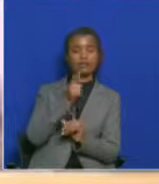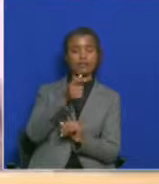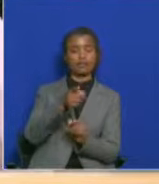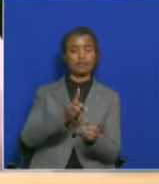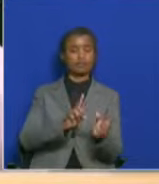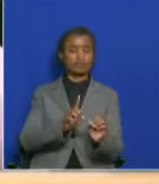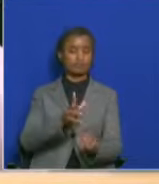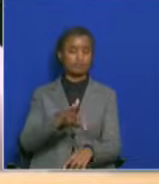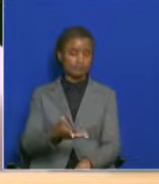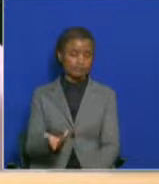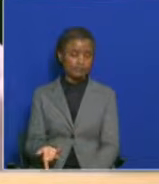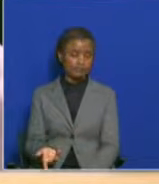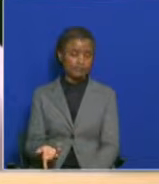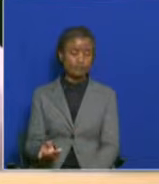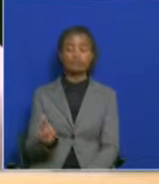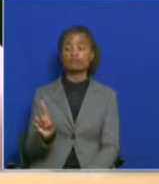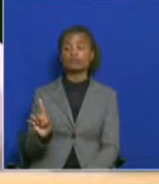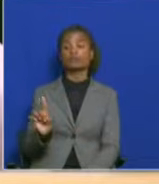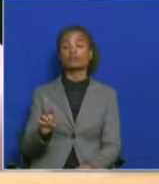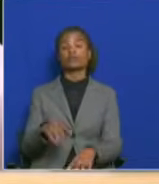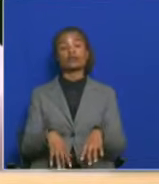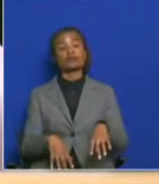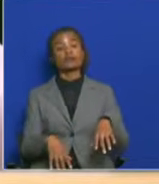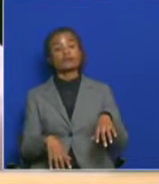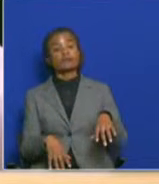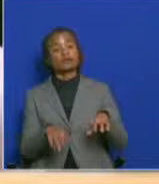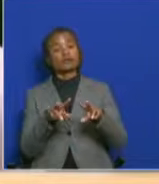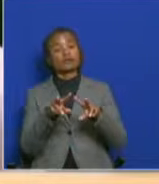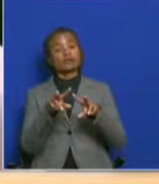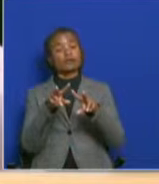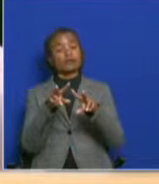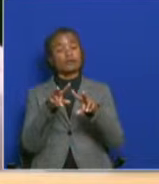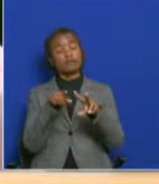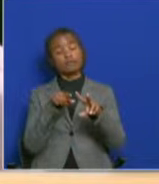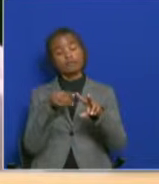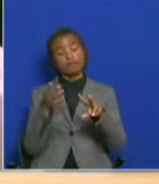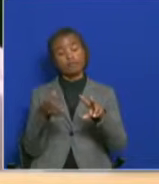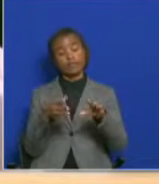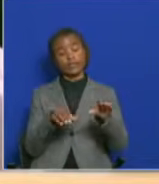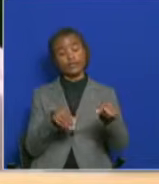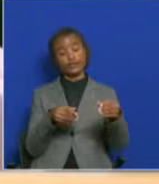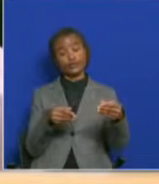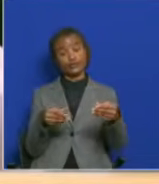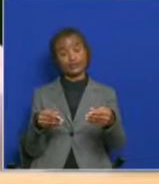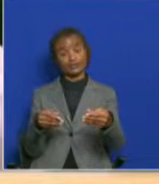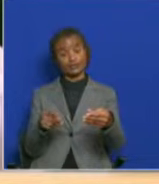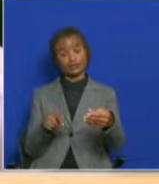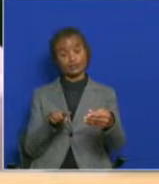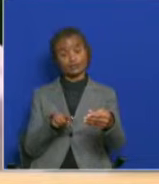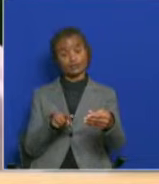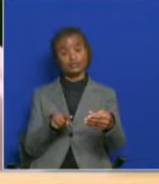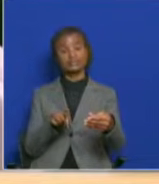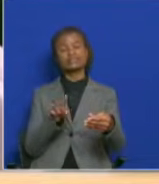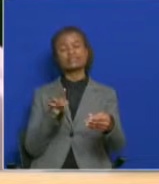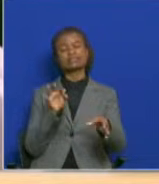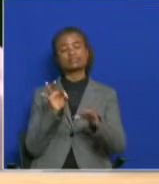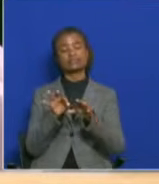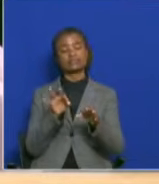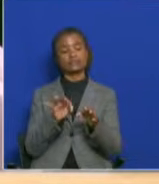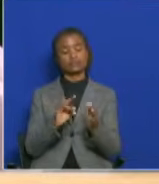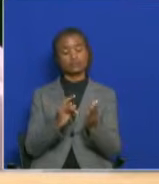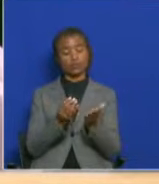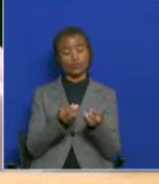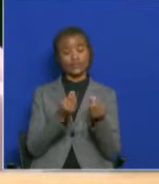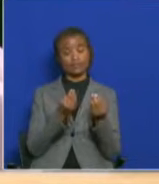With the investigation and the set of documents that, especially the WhatsApp messages that you've had access to, are